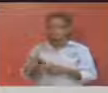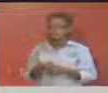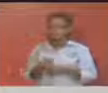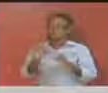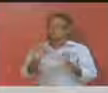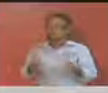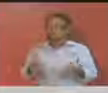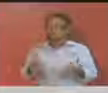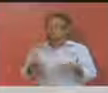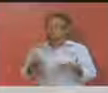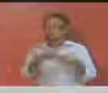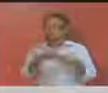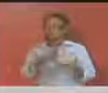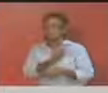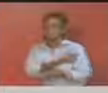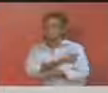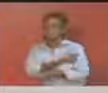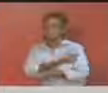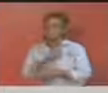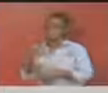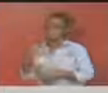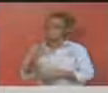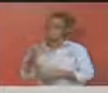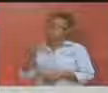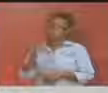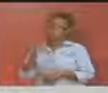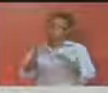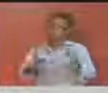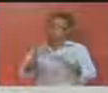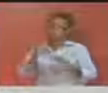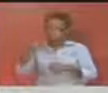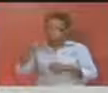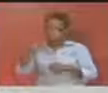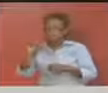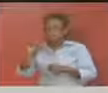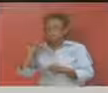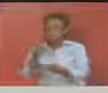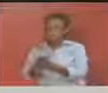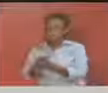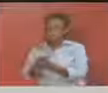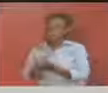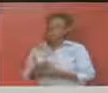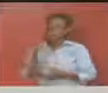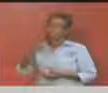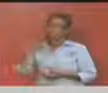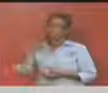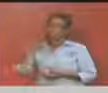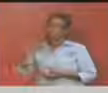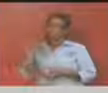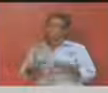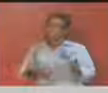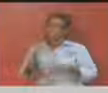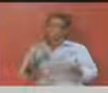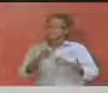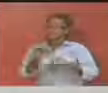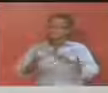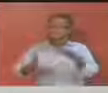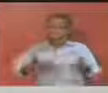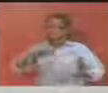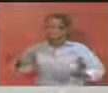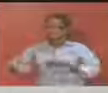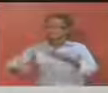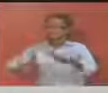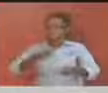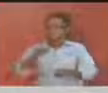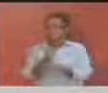WHO-approved vaccines so we could administer it in a carefully thought-out program so that you,